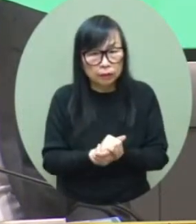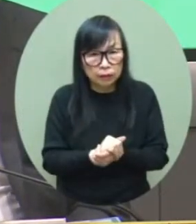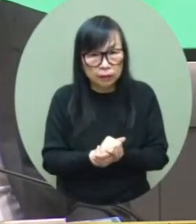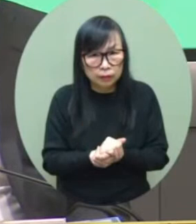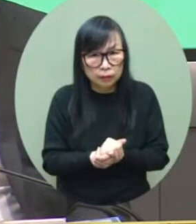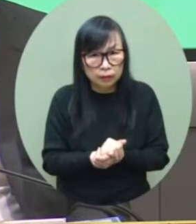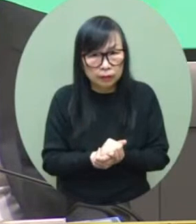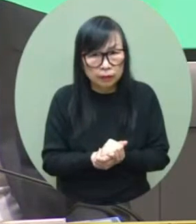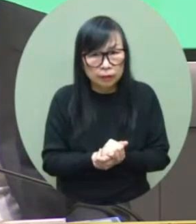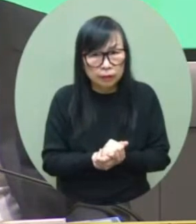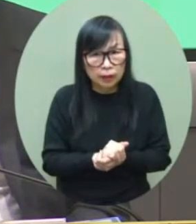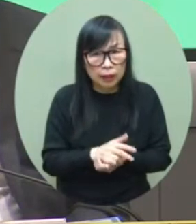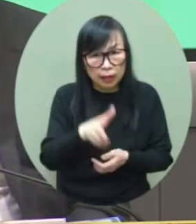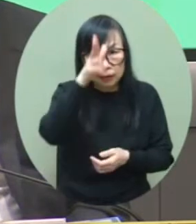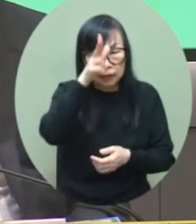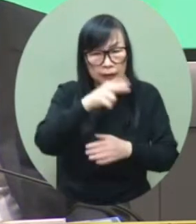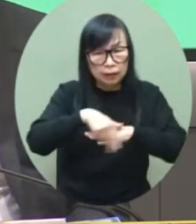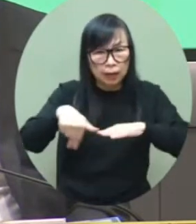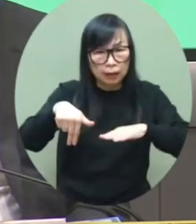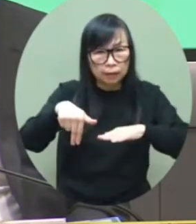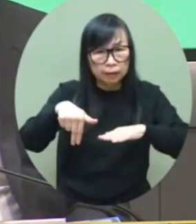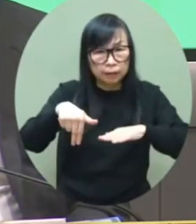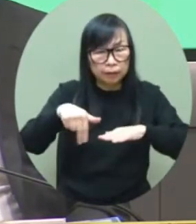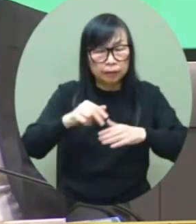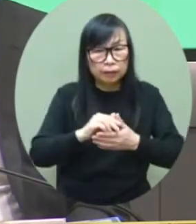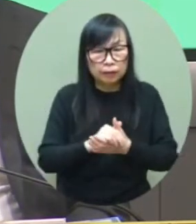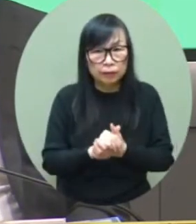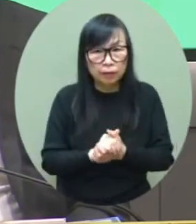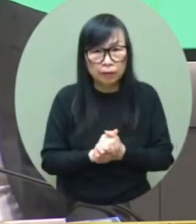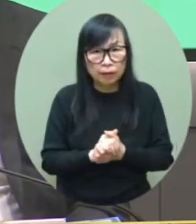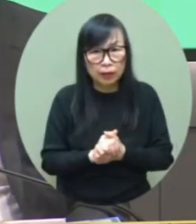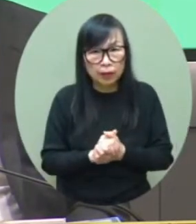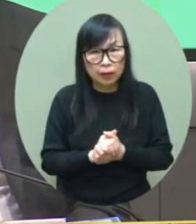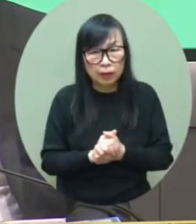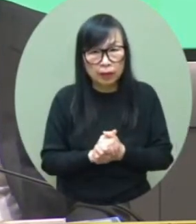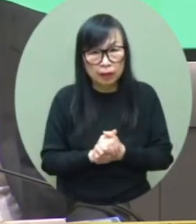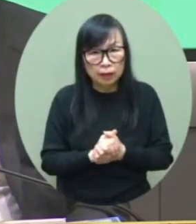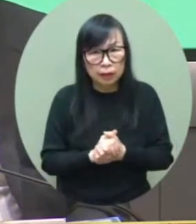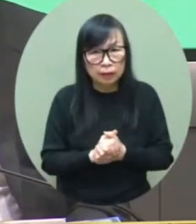have full and rapid response as necessary.